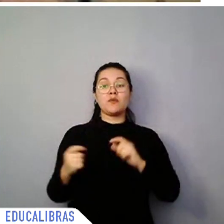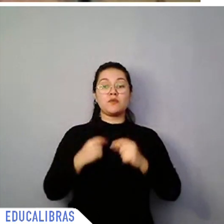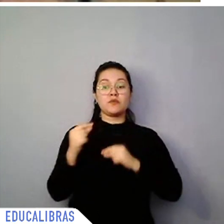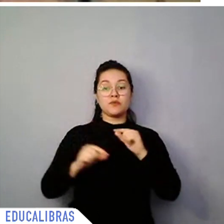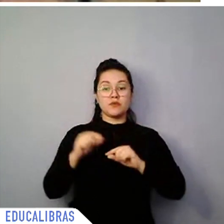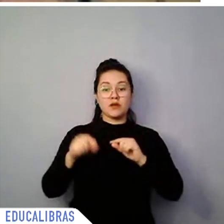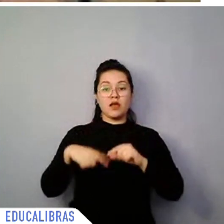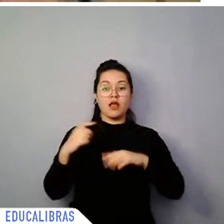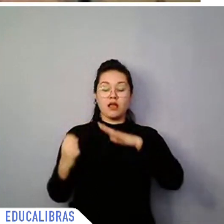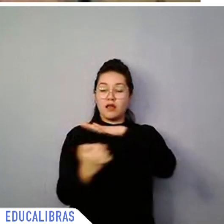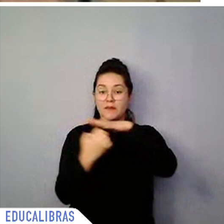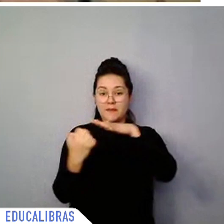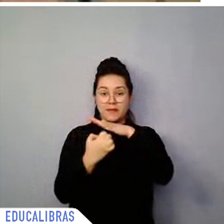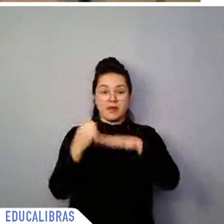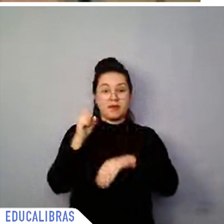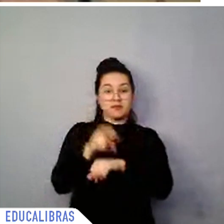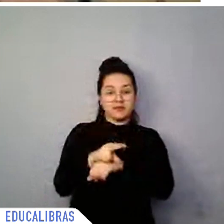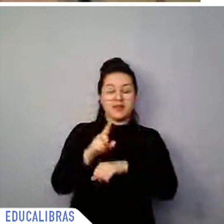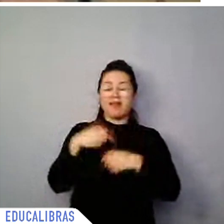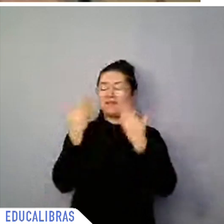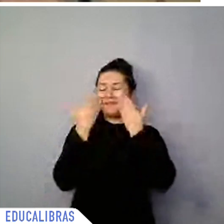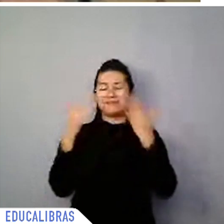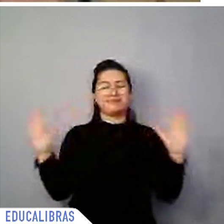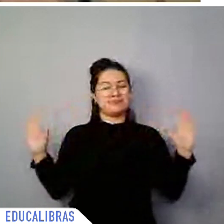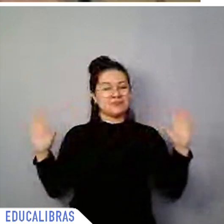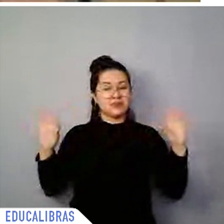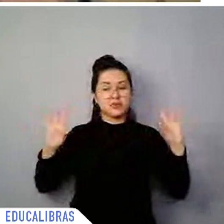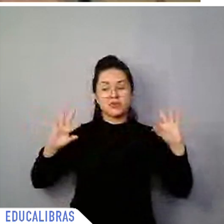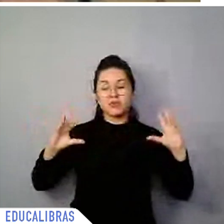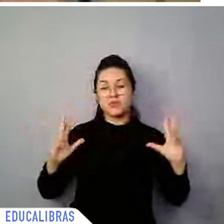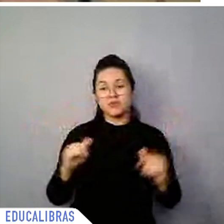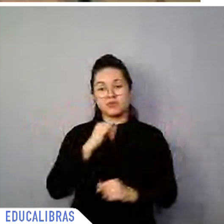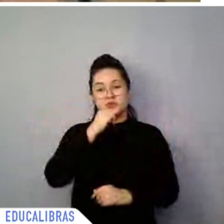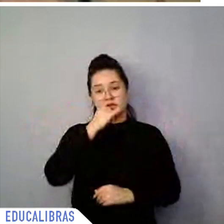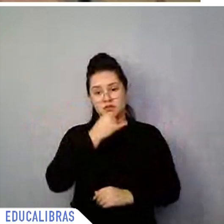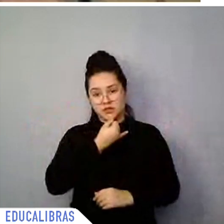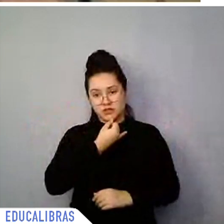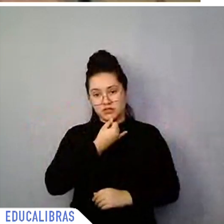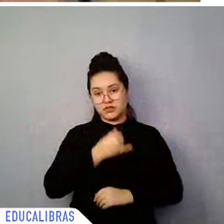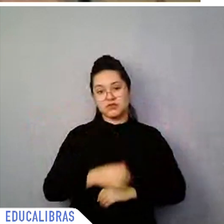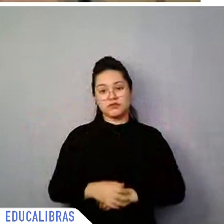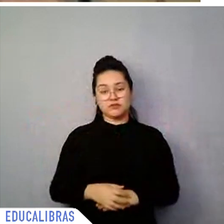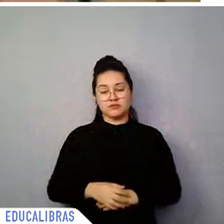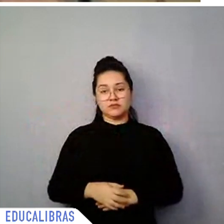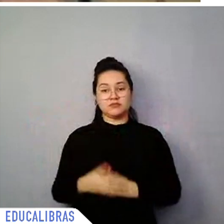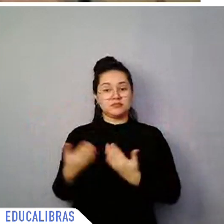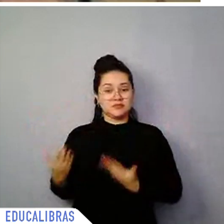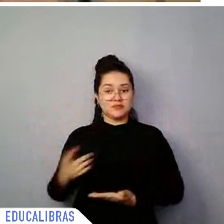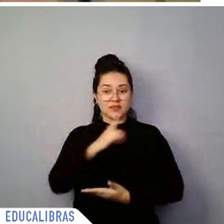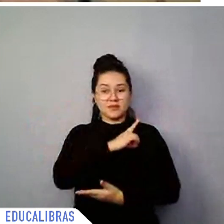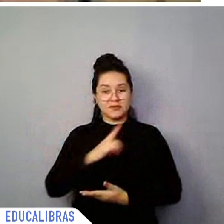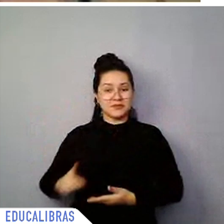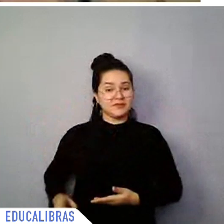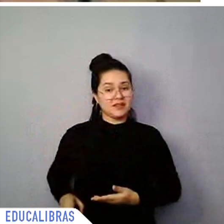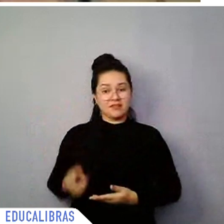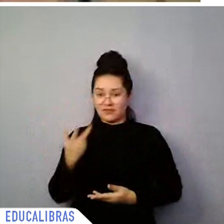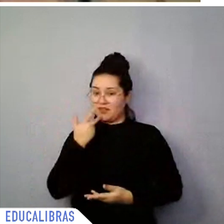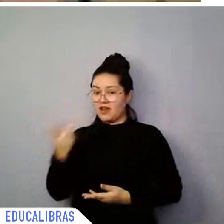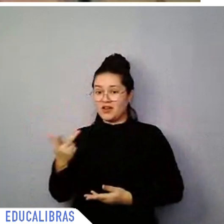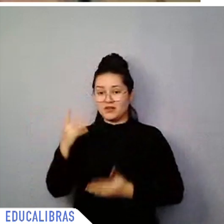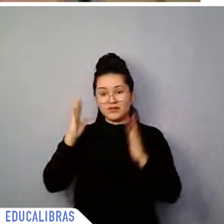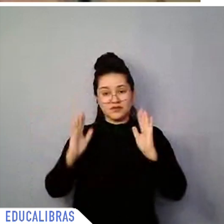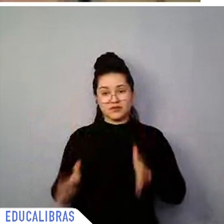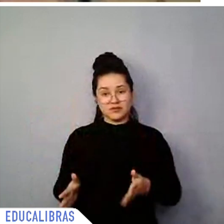and generate employment. It's a very sad situation, as